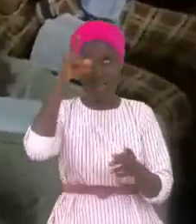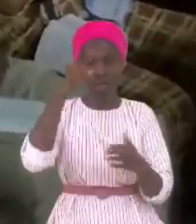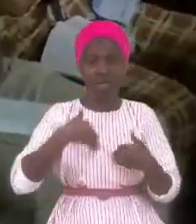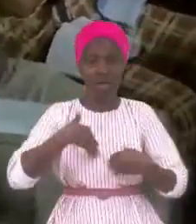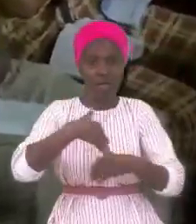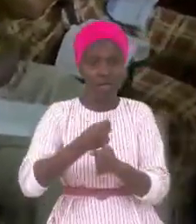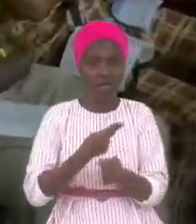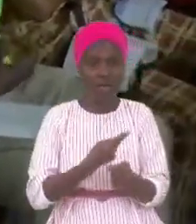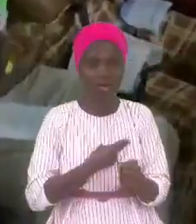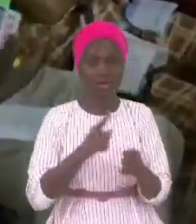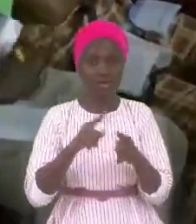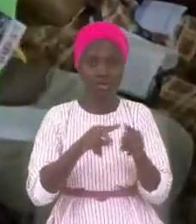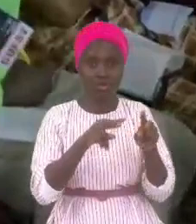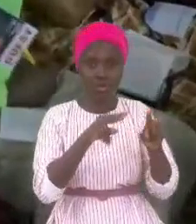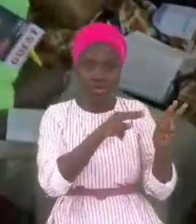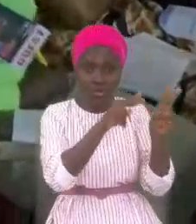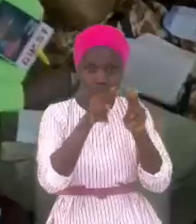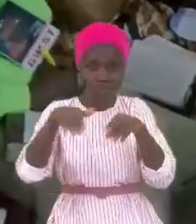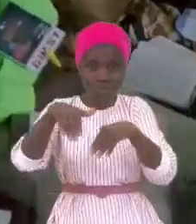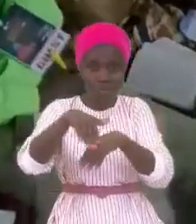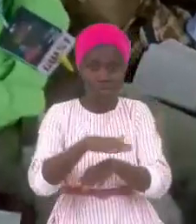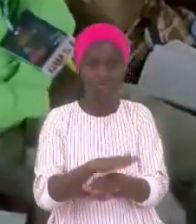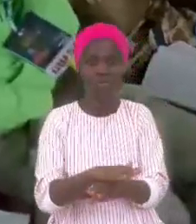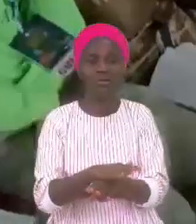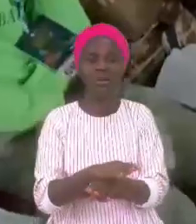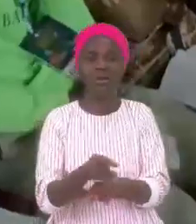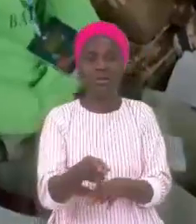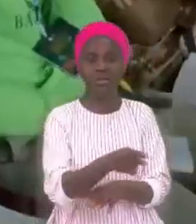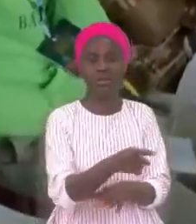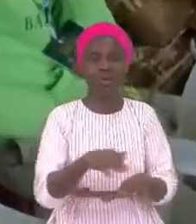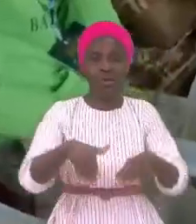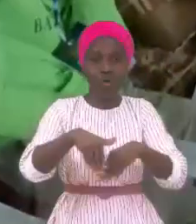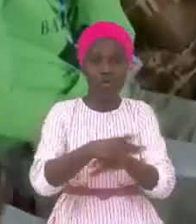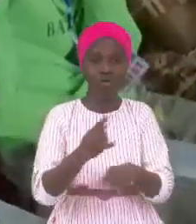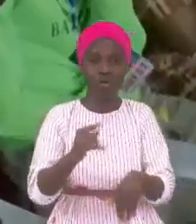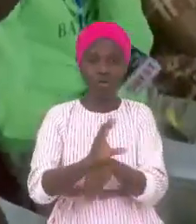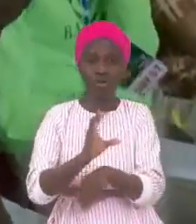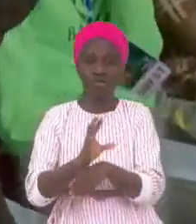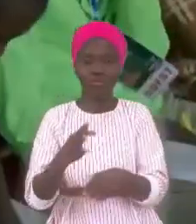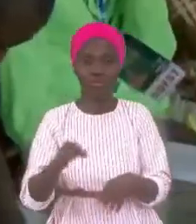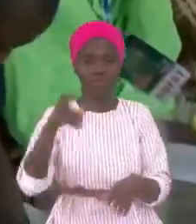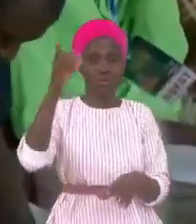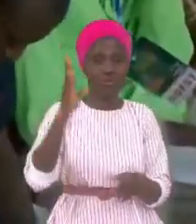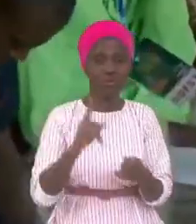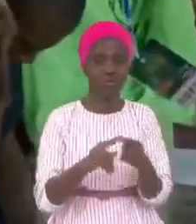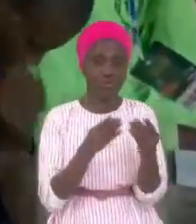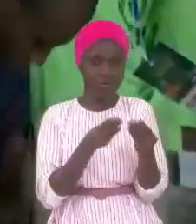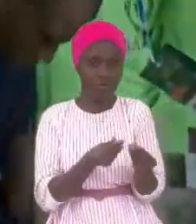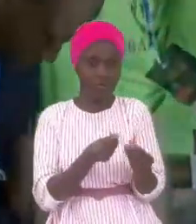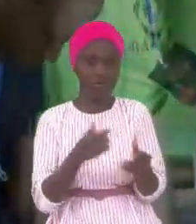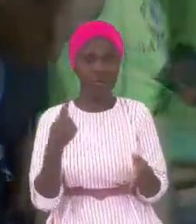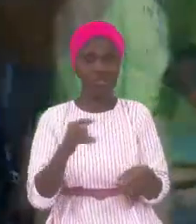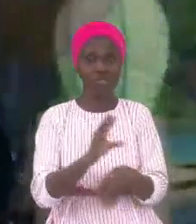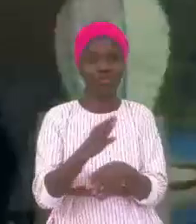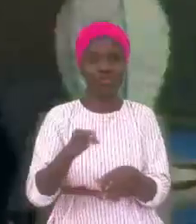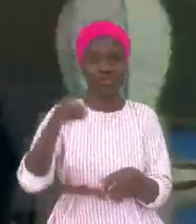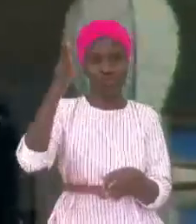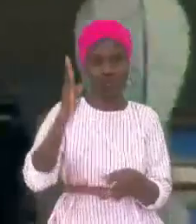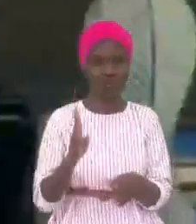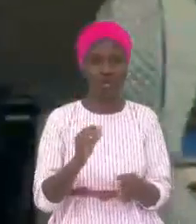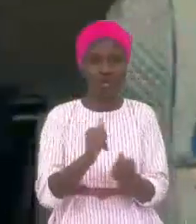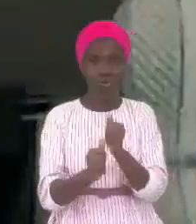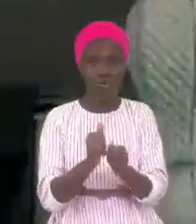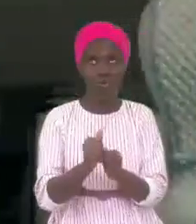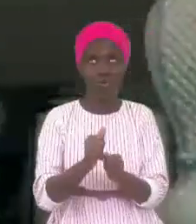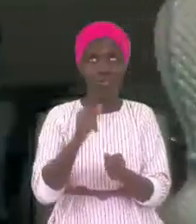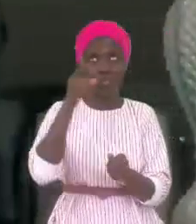shepherds, he has made us leaders over the church of God, to feed the church of God, which he has